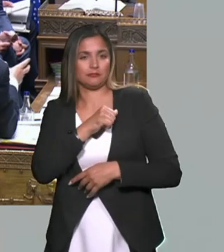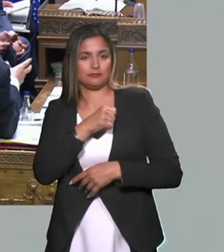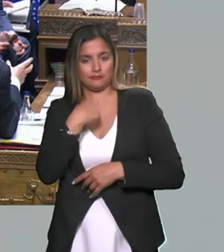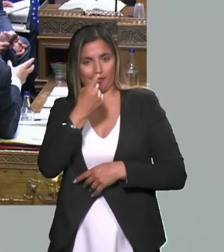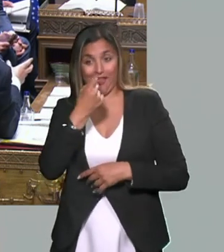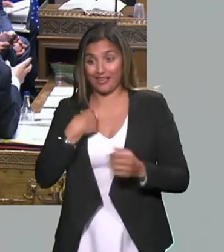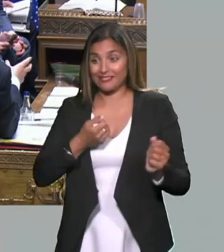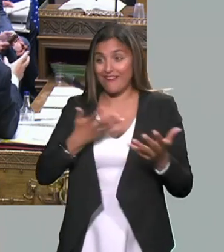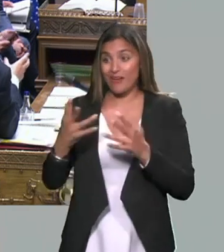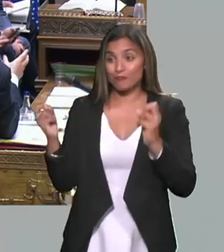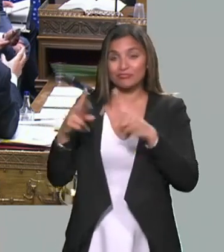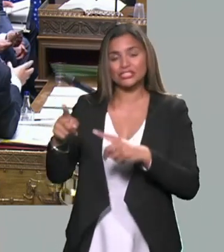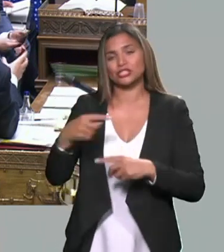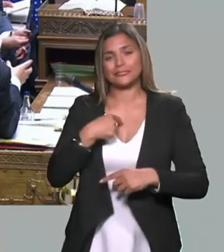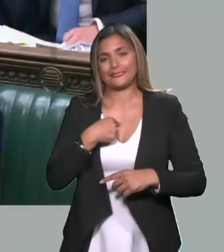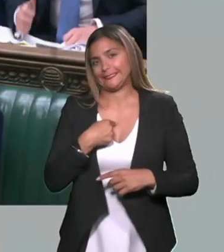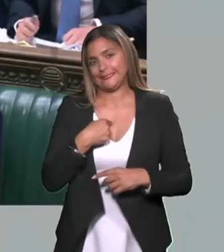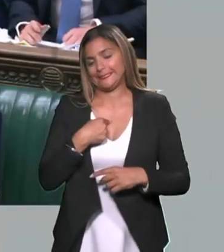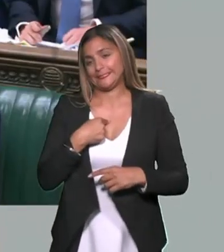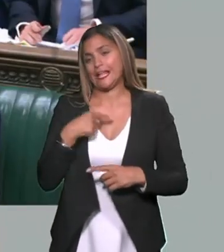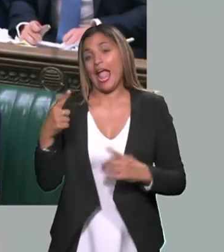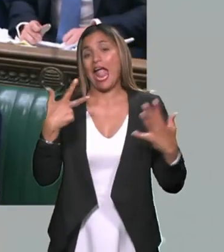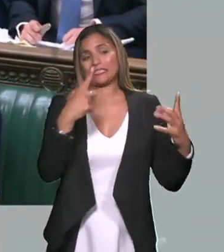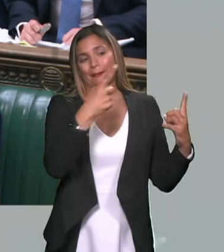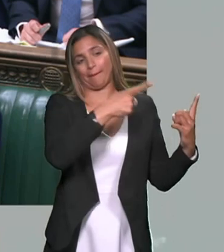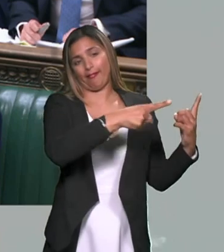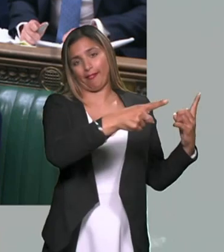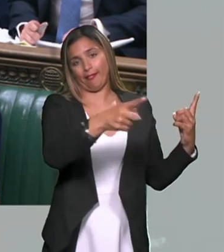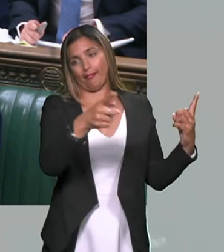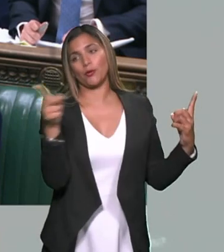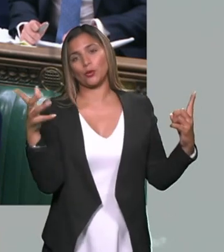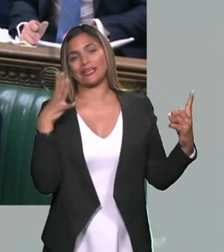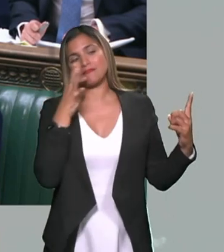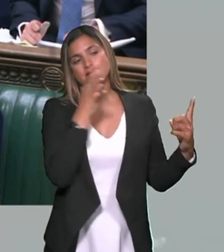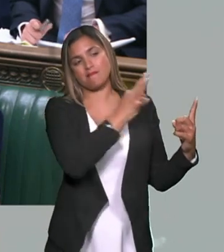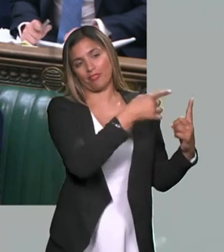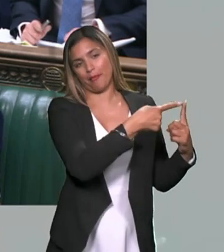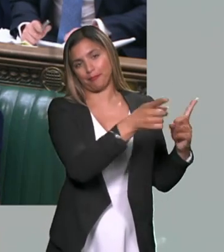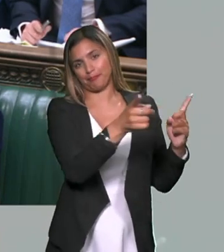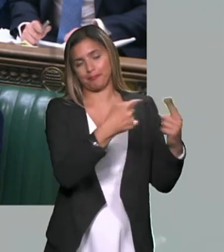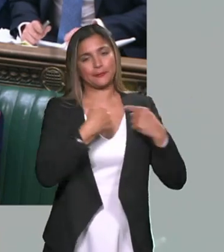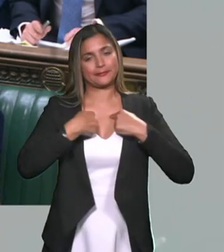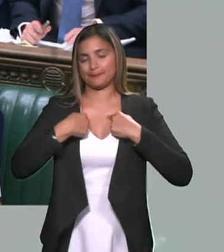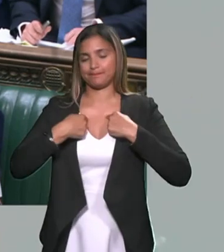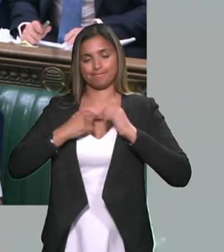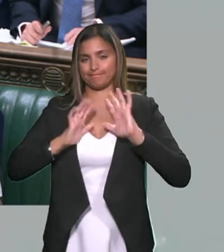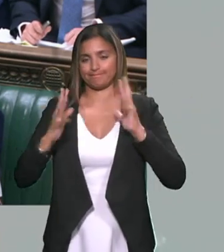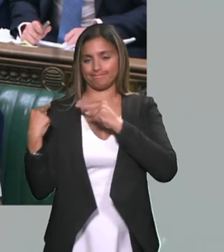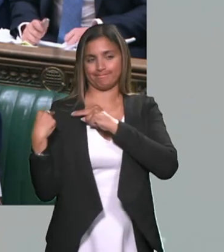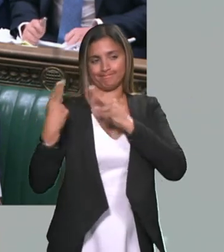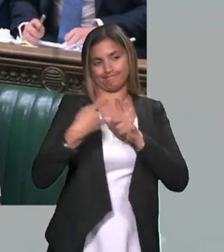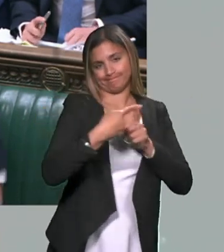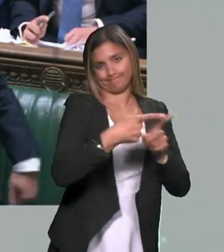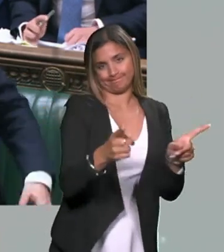But I think that she has eight people to whom she could direct that request right now. And I said she's in a strong